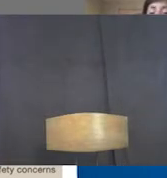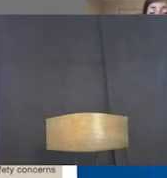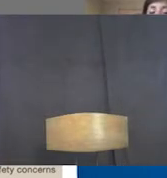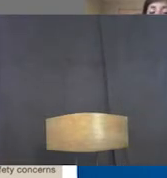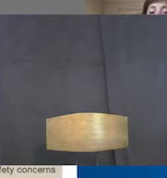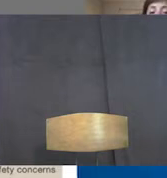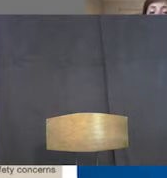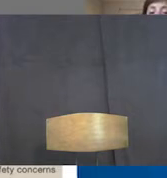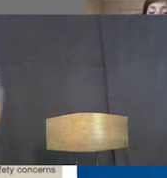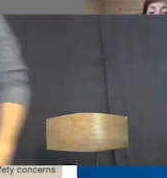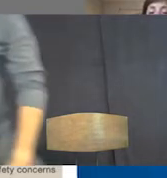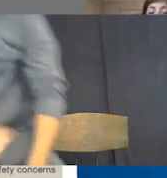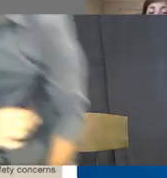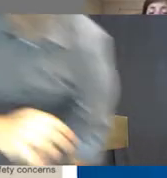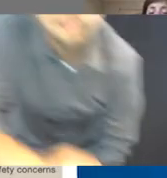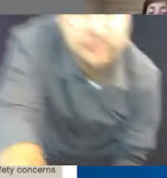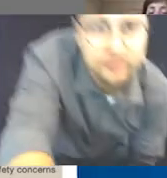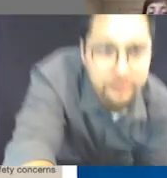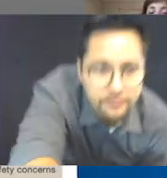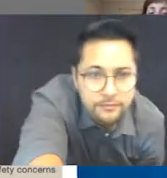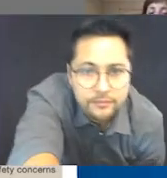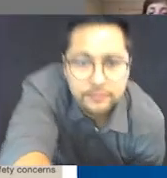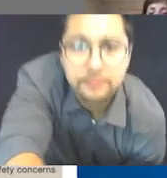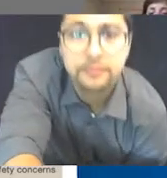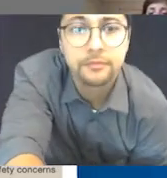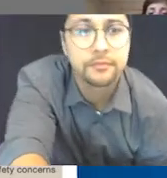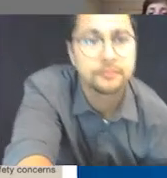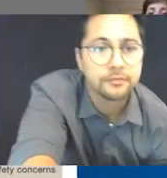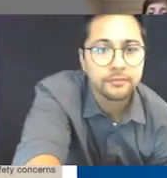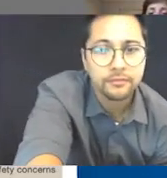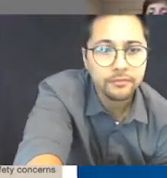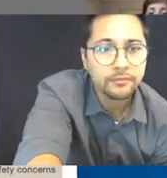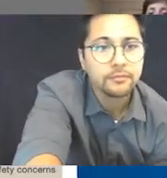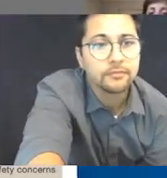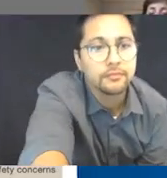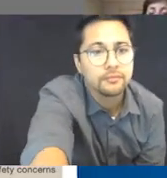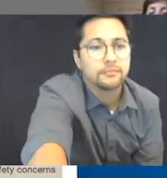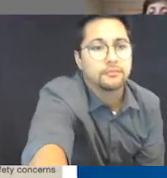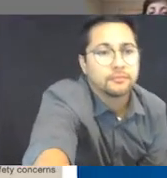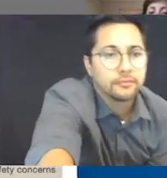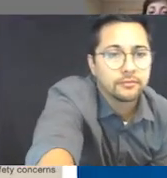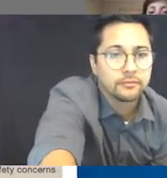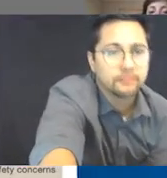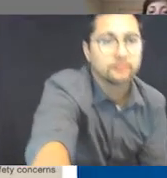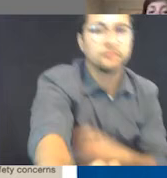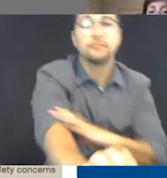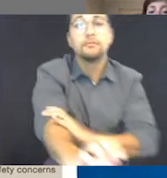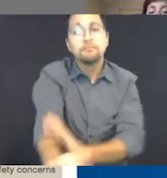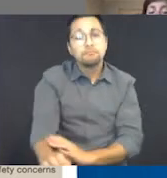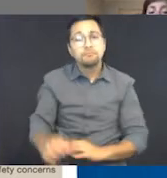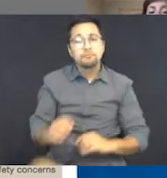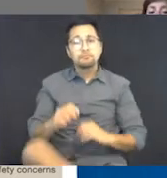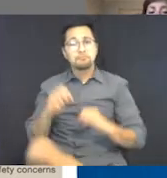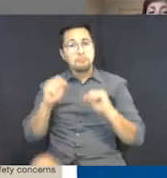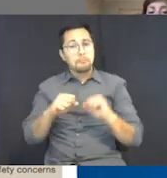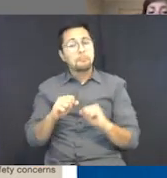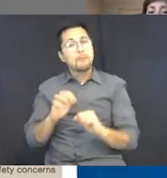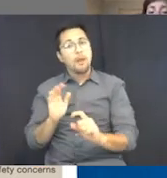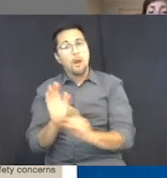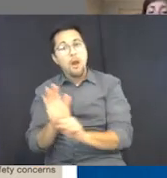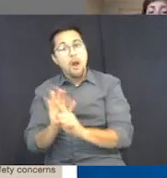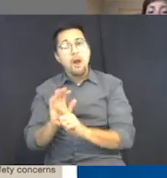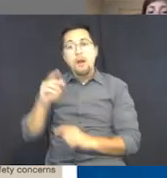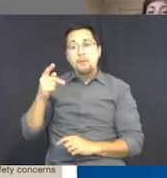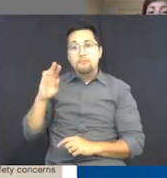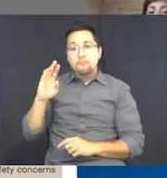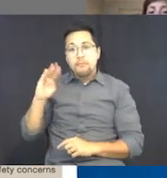individual may receive a prompt or redirection through a text, email, or phone call. An example of that would be